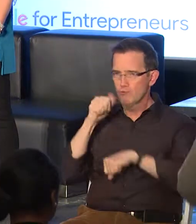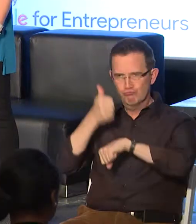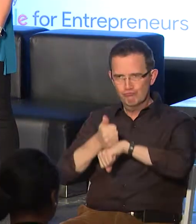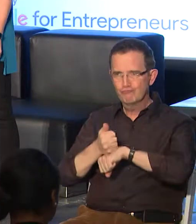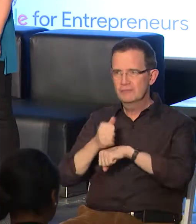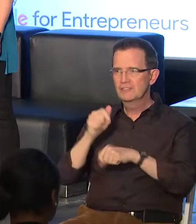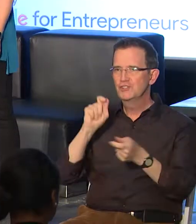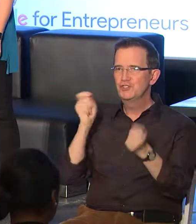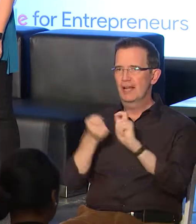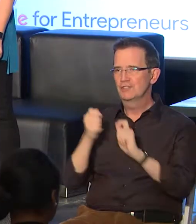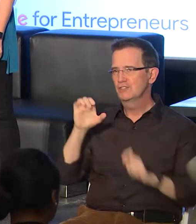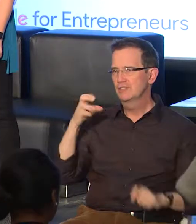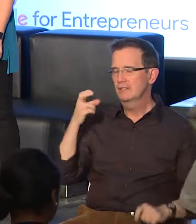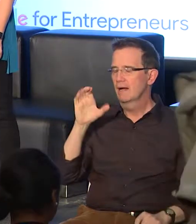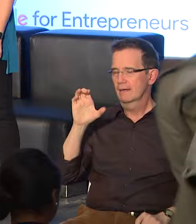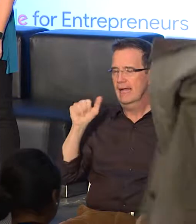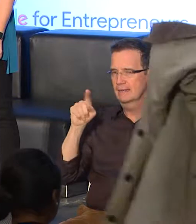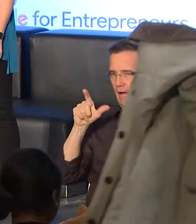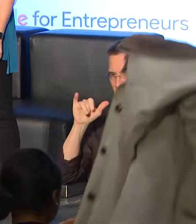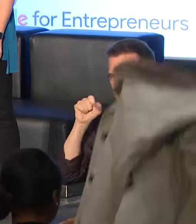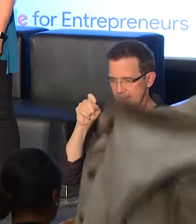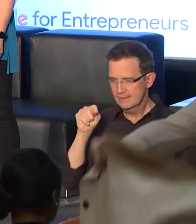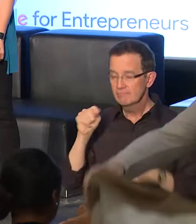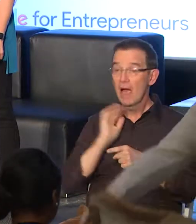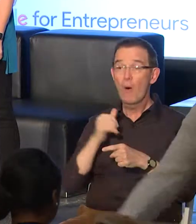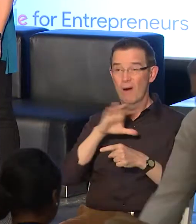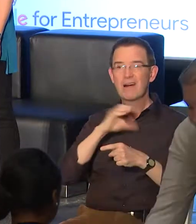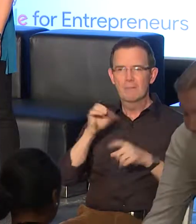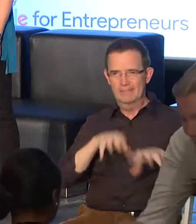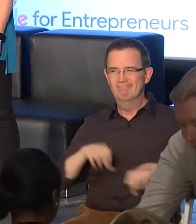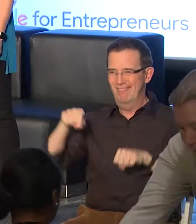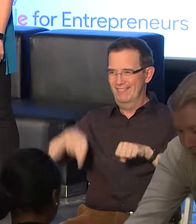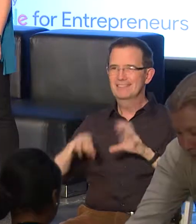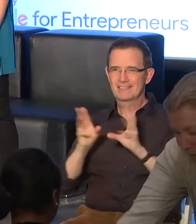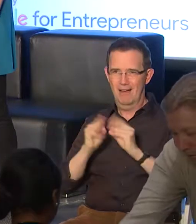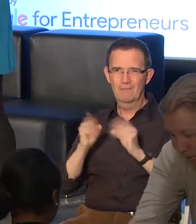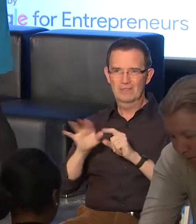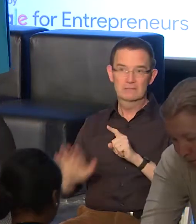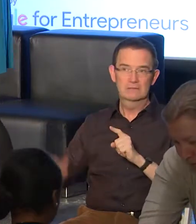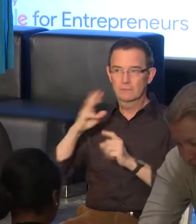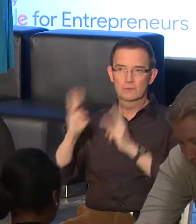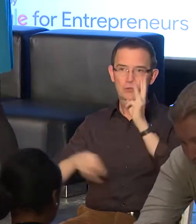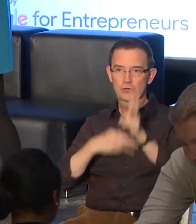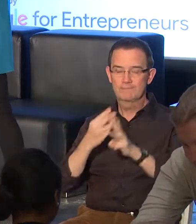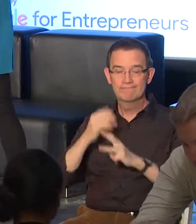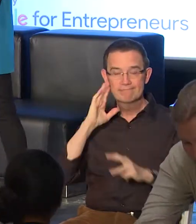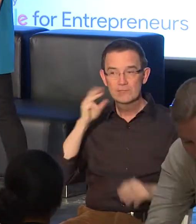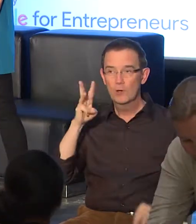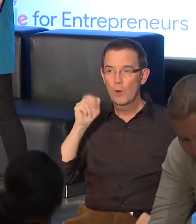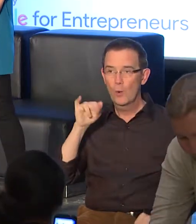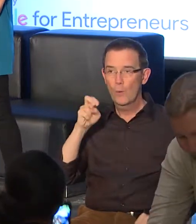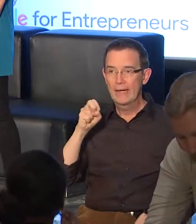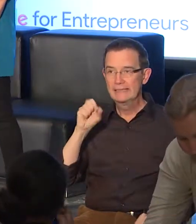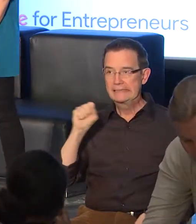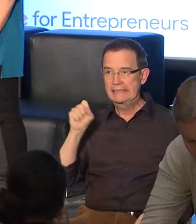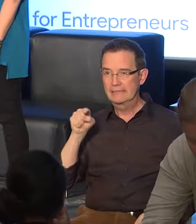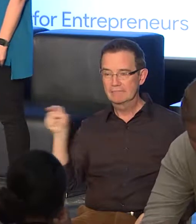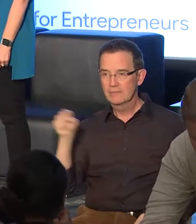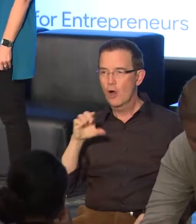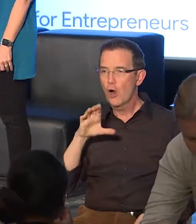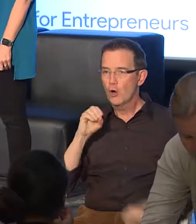Catalyst, and our company, Change Catalyst, puts on the Tech Inclusion conferences around the world. Hi, I'm Wayne Sutton, co-founder and